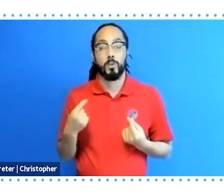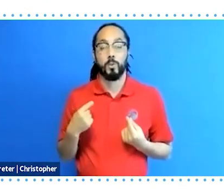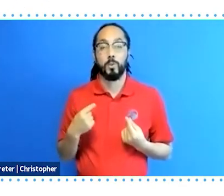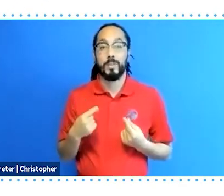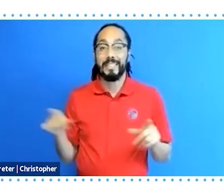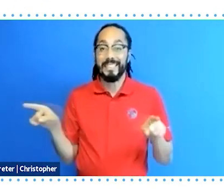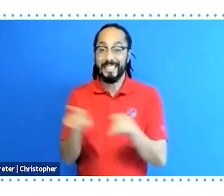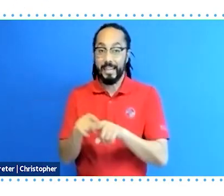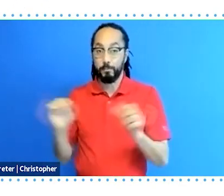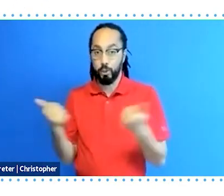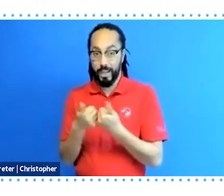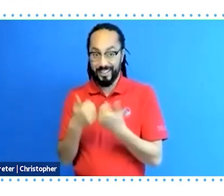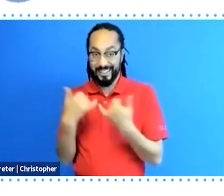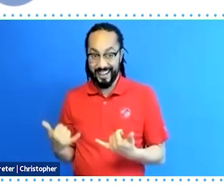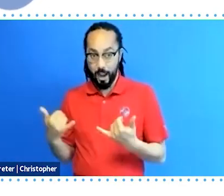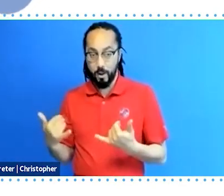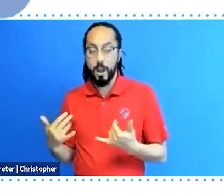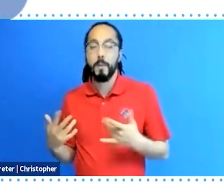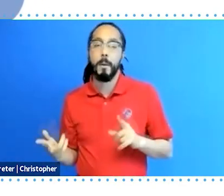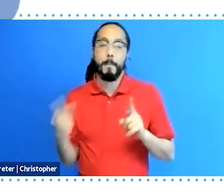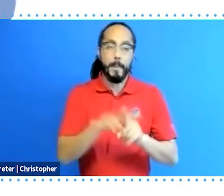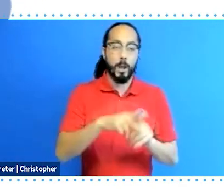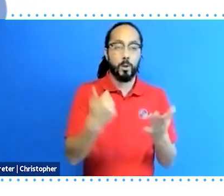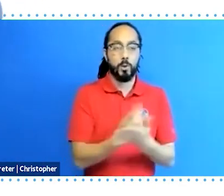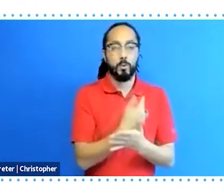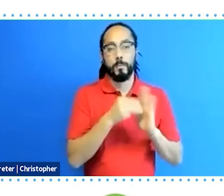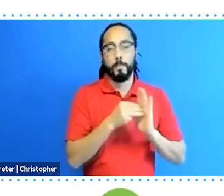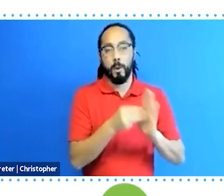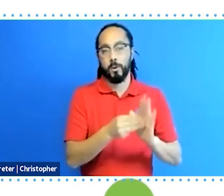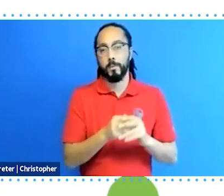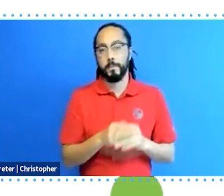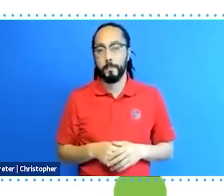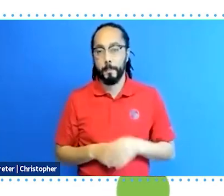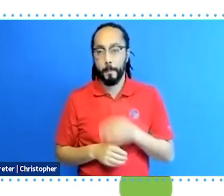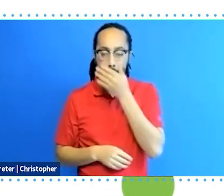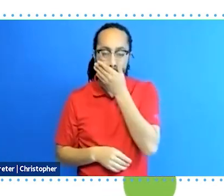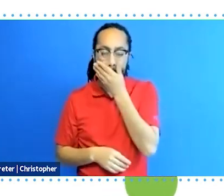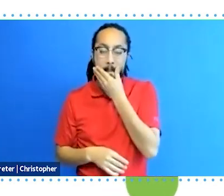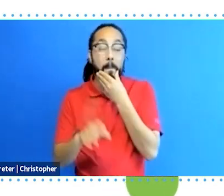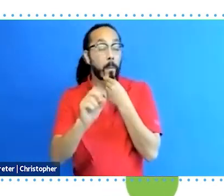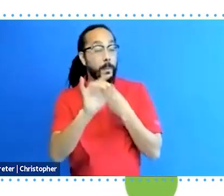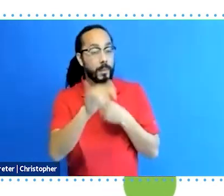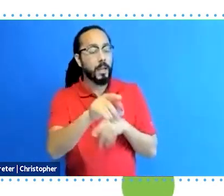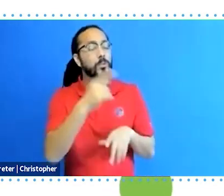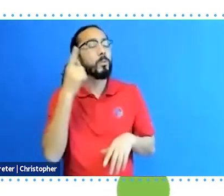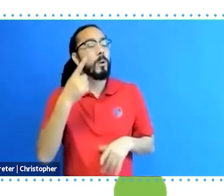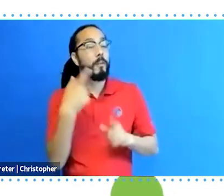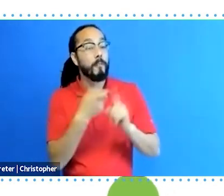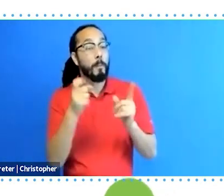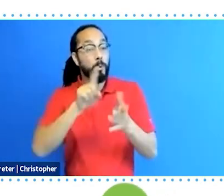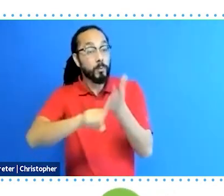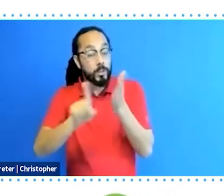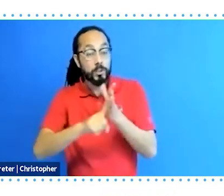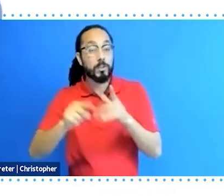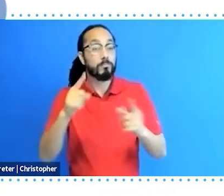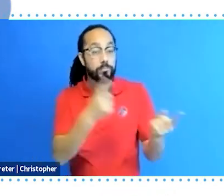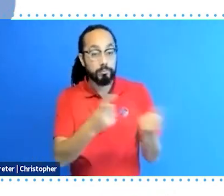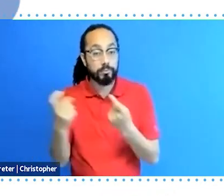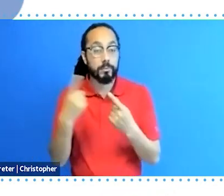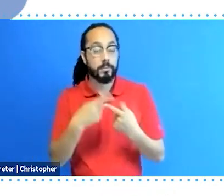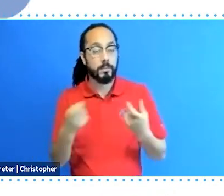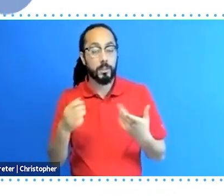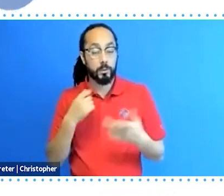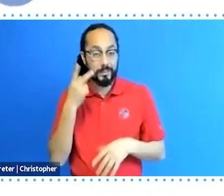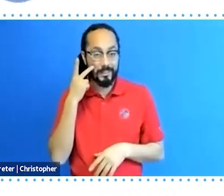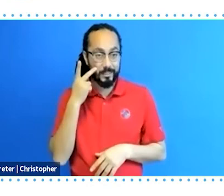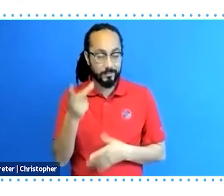model. That would be the other thing. So to that end, how much of what you saw in the responses and the survey and kind of the research you've been doing, how much